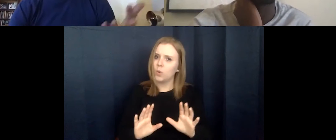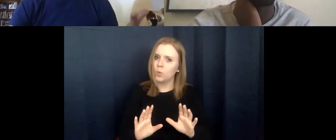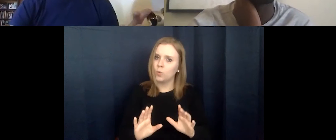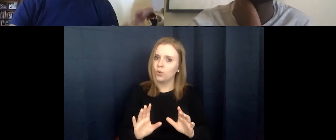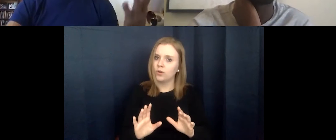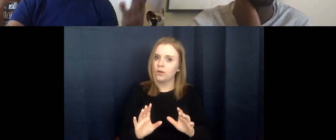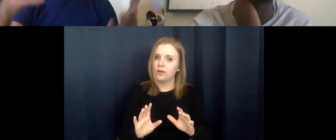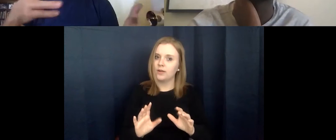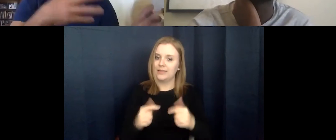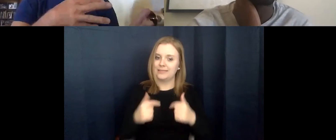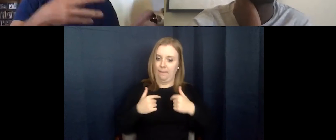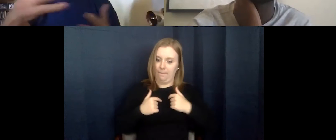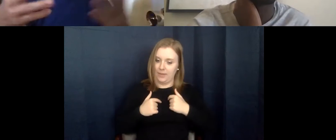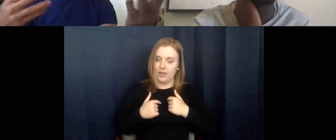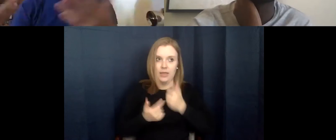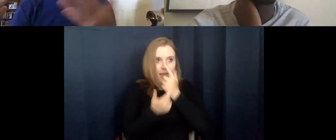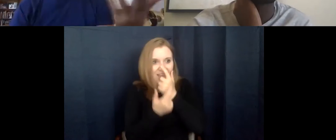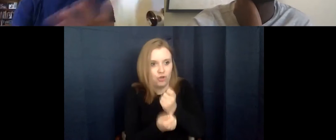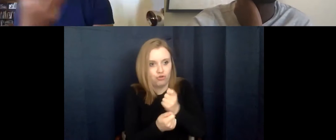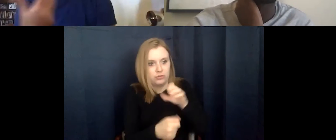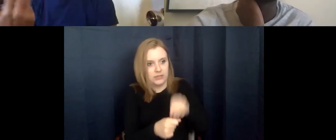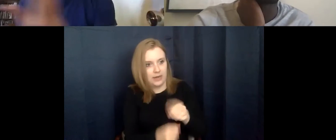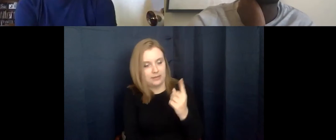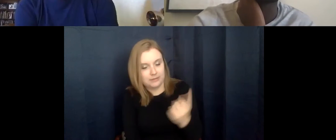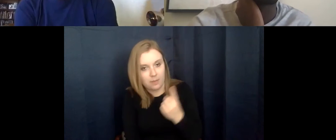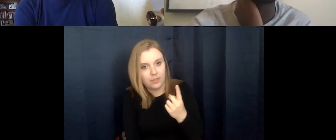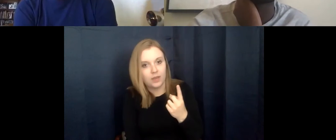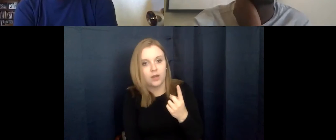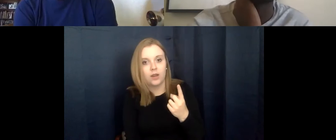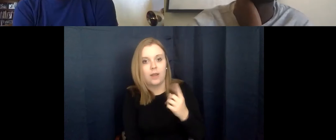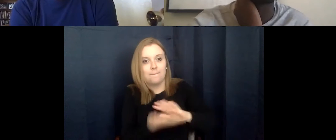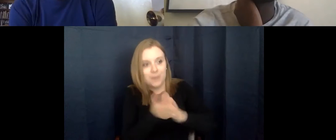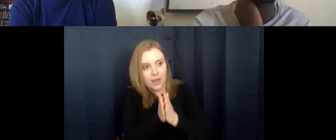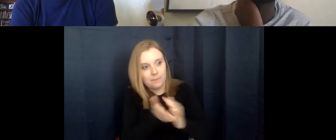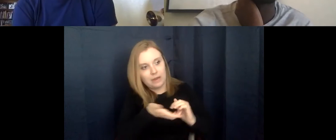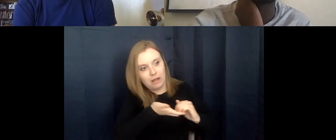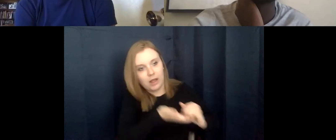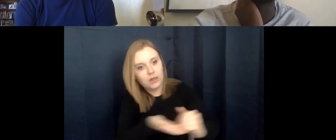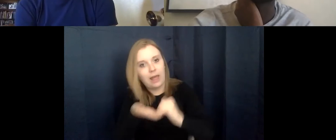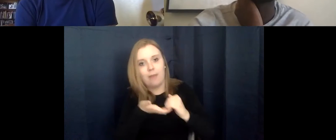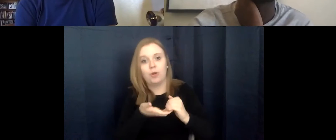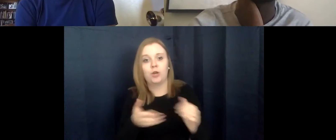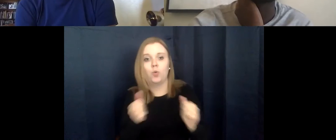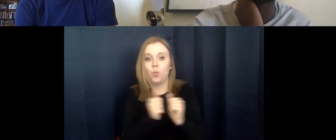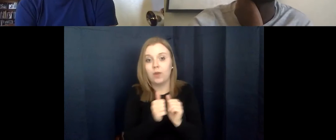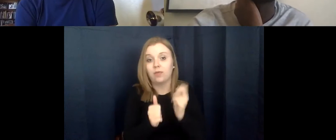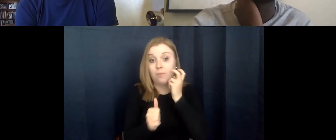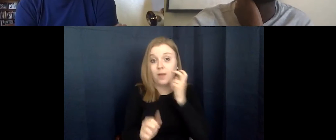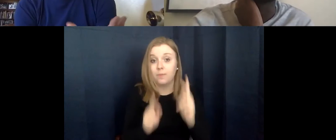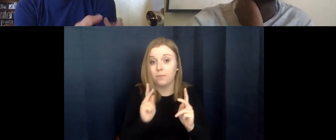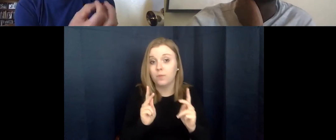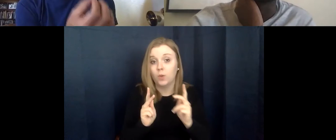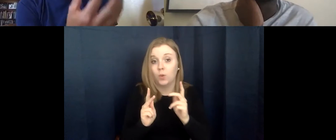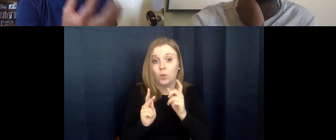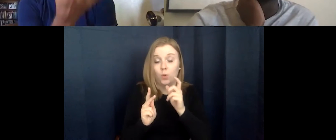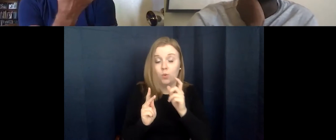being interested in something and becoming a collaborator with blind people who have blind and low